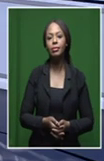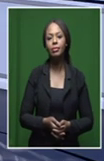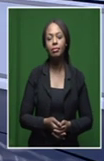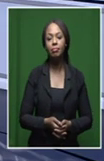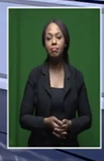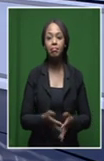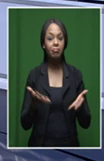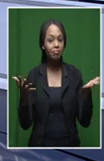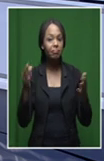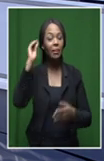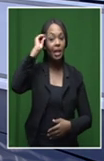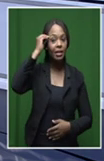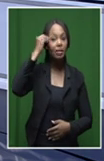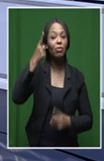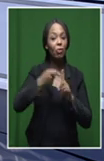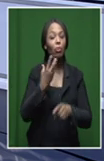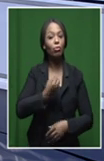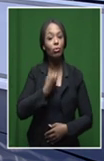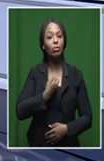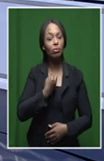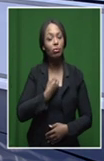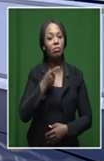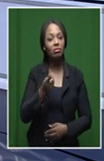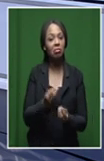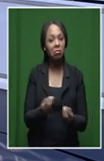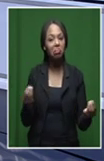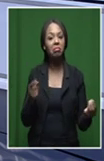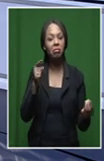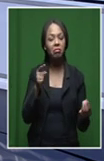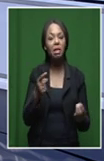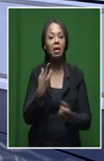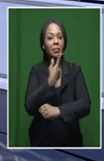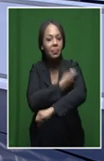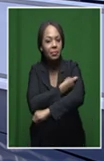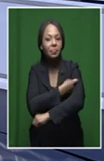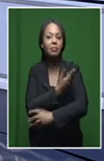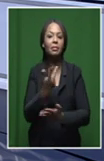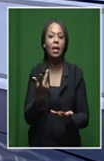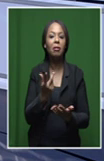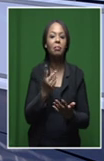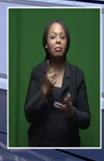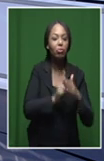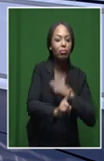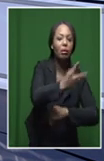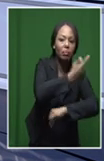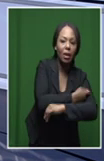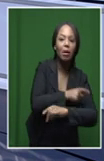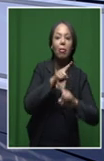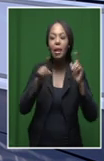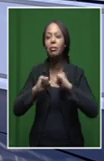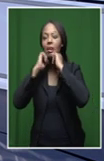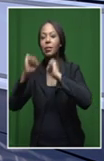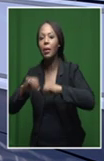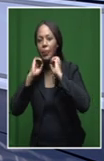Yeah, quite interesting views from the younger population with regards to getting the vaccine potentially without their parents' go ahead. But let's continue